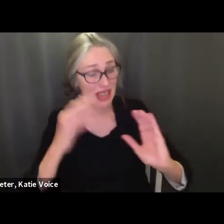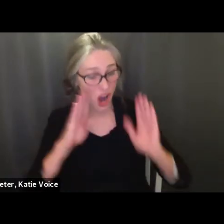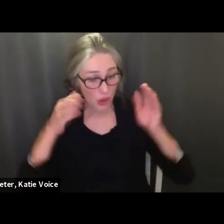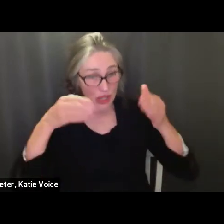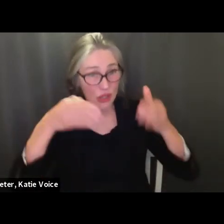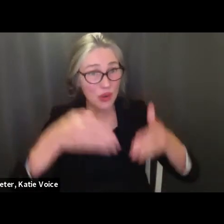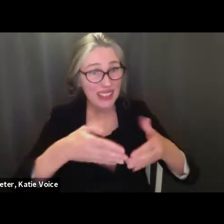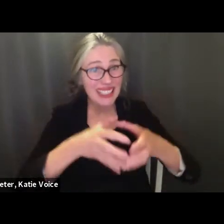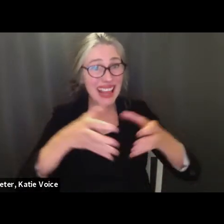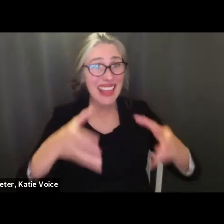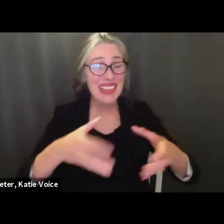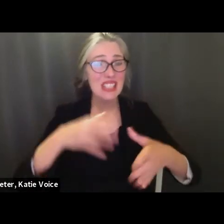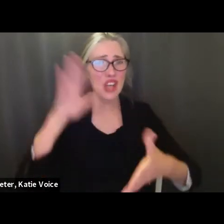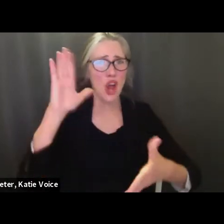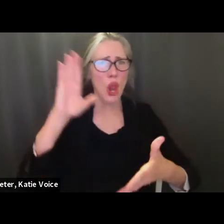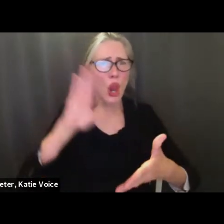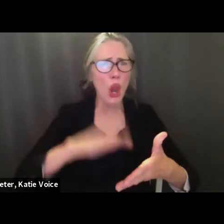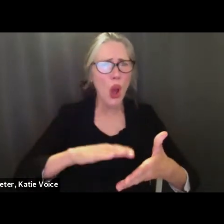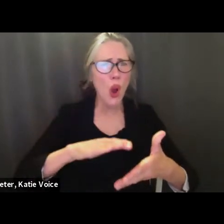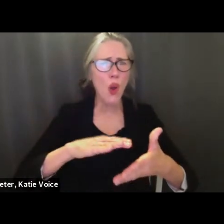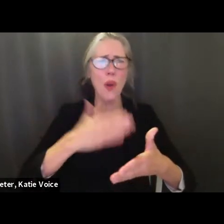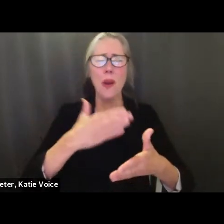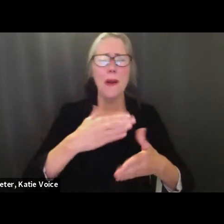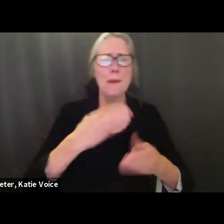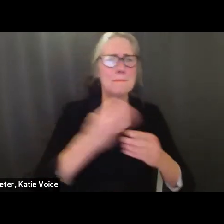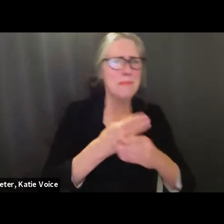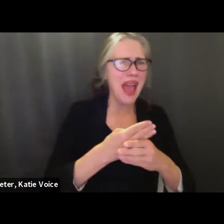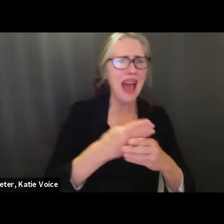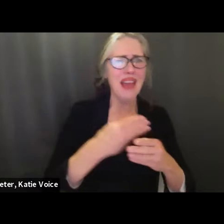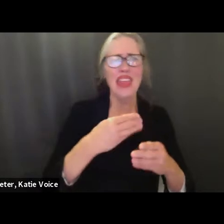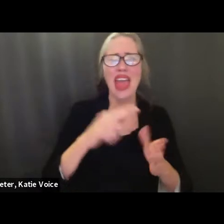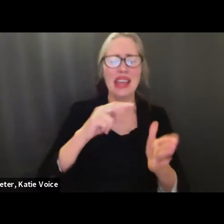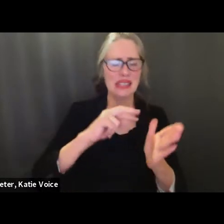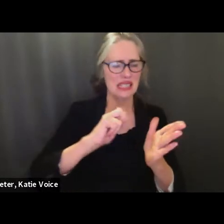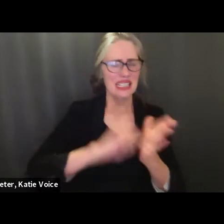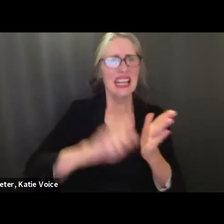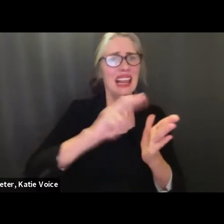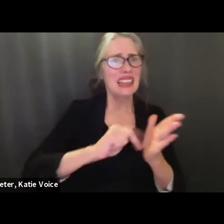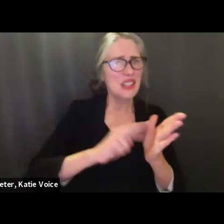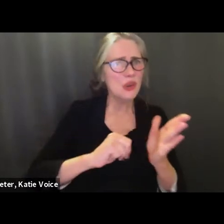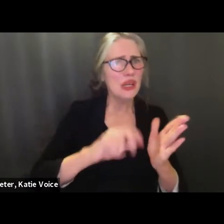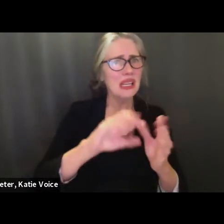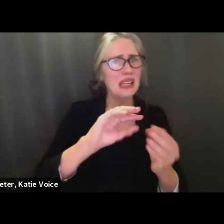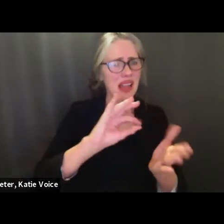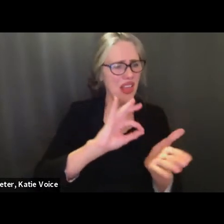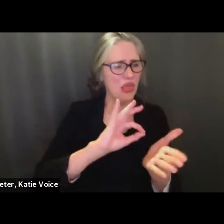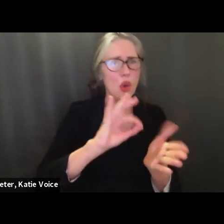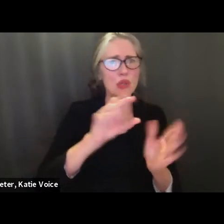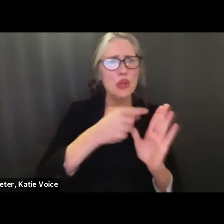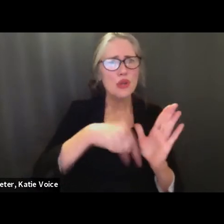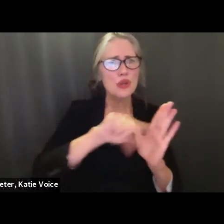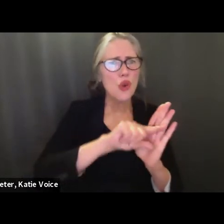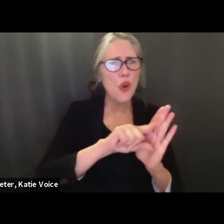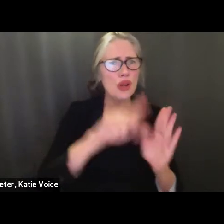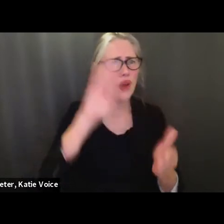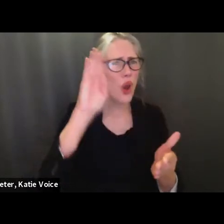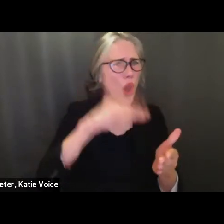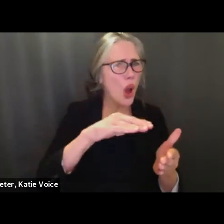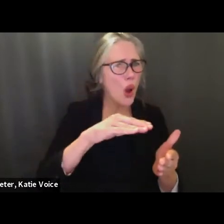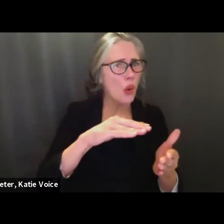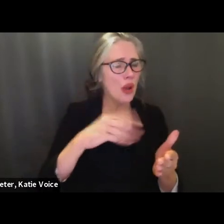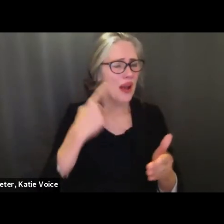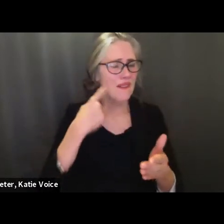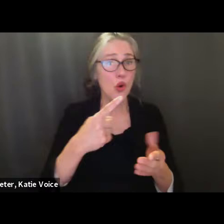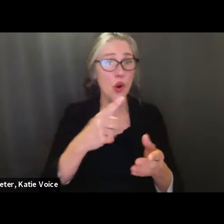low literacy and math scores at some of our campuses with the most socioeconomic